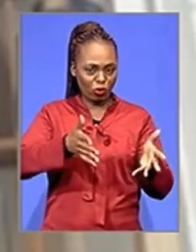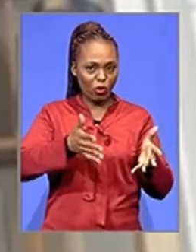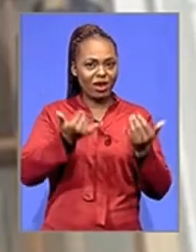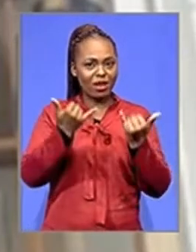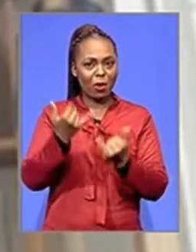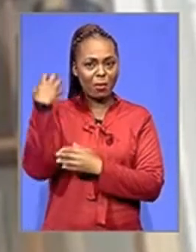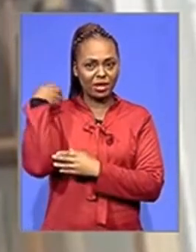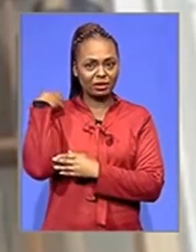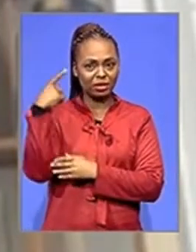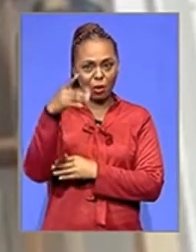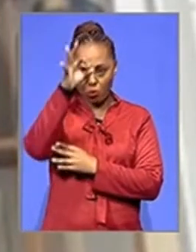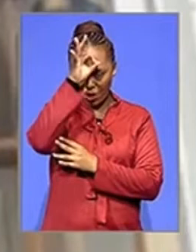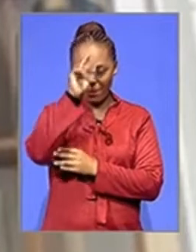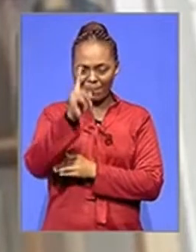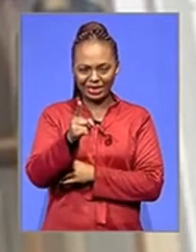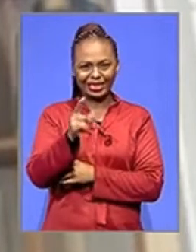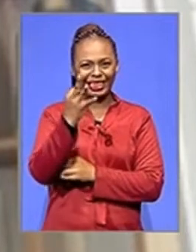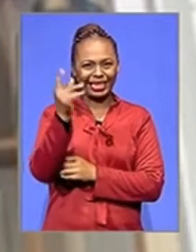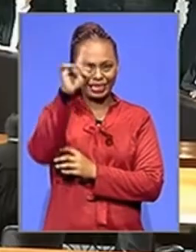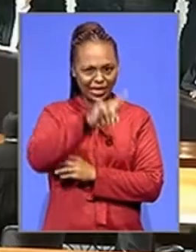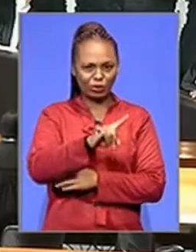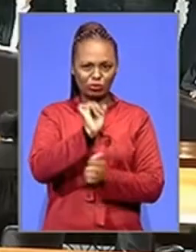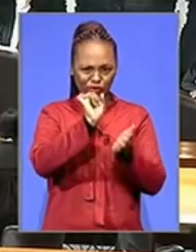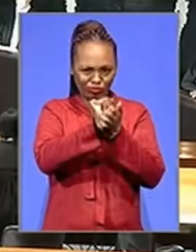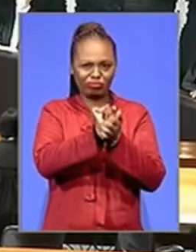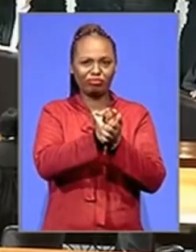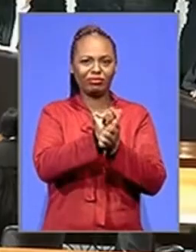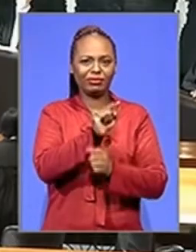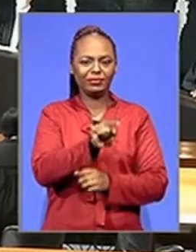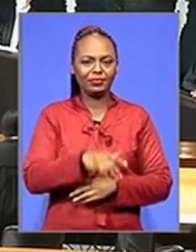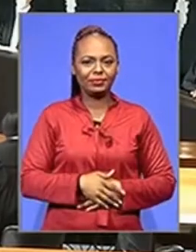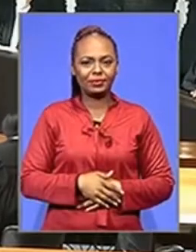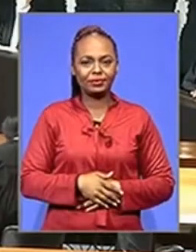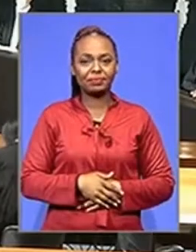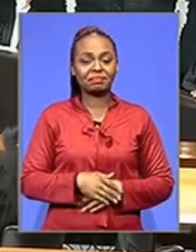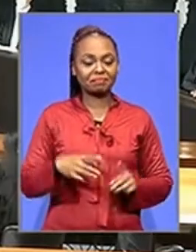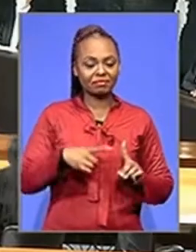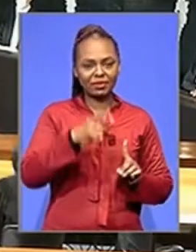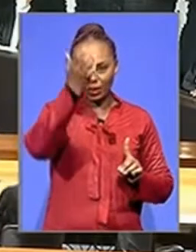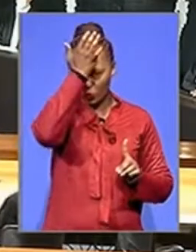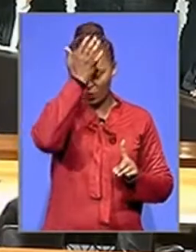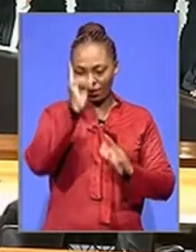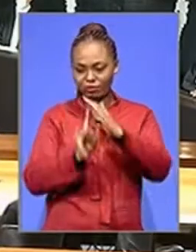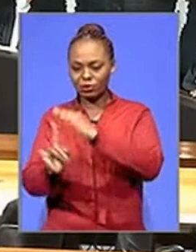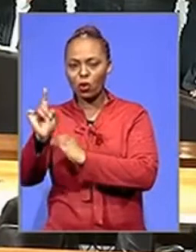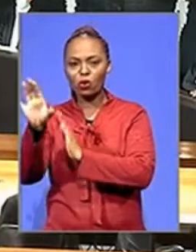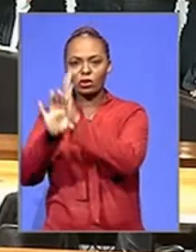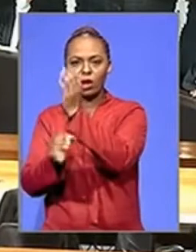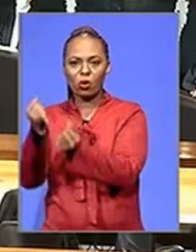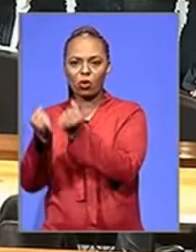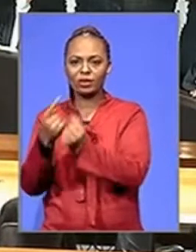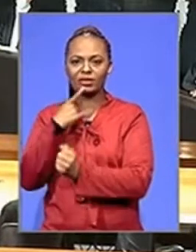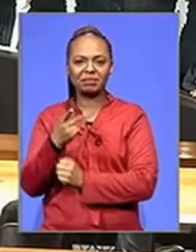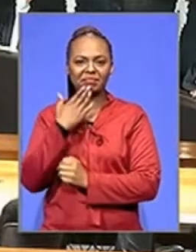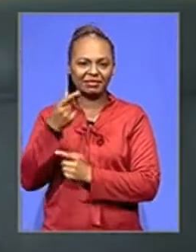3 days to use all reasonable steps to arrest him. Zuma o ile le go kgorotsheko ya molaotheo go leka gore ka tlholo kgatlhanong le ena e go